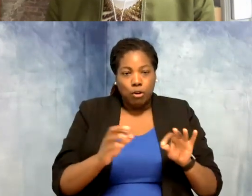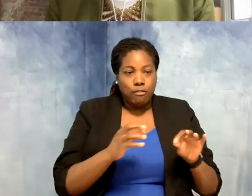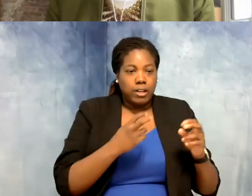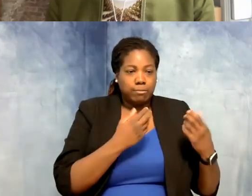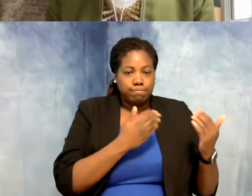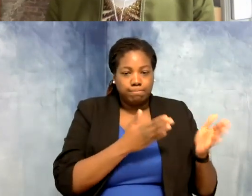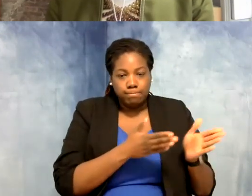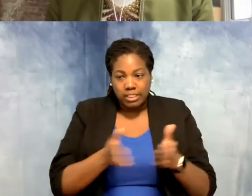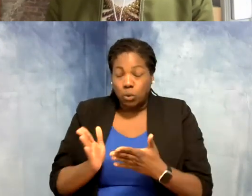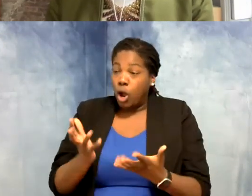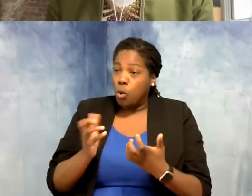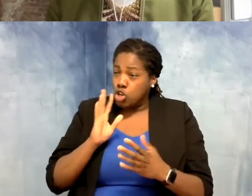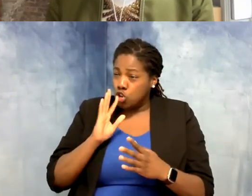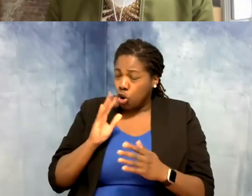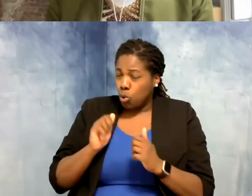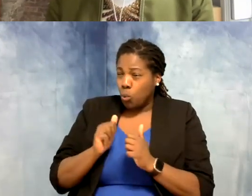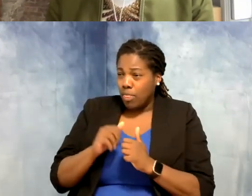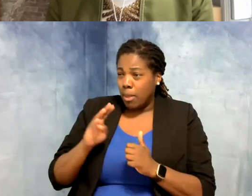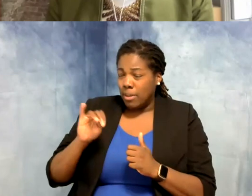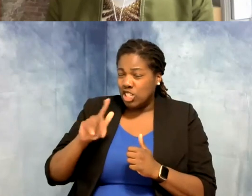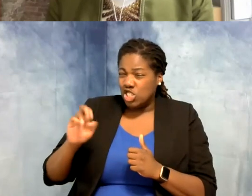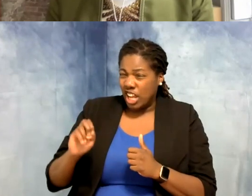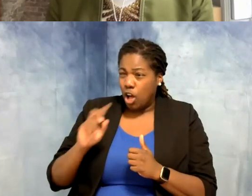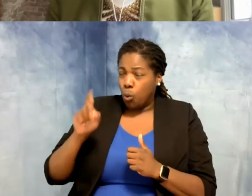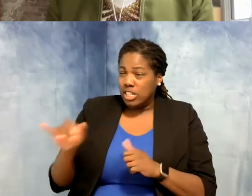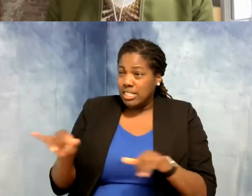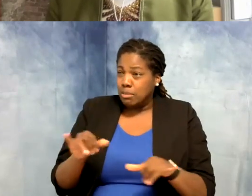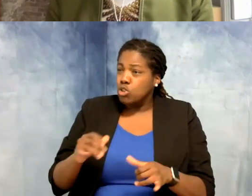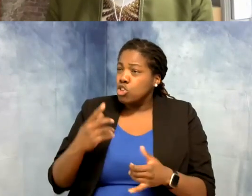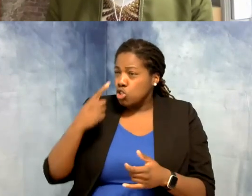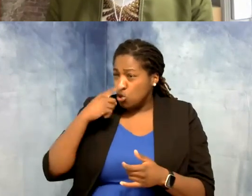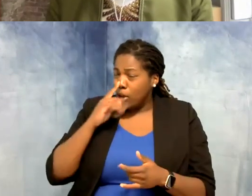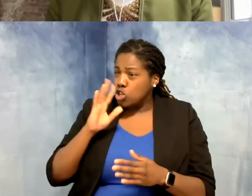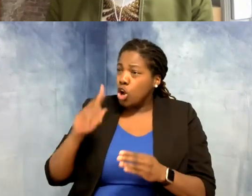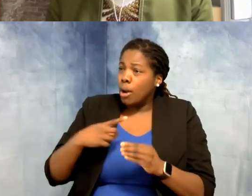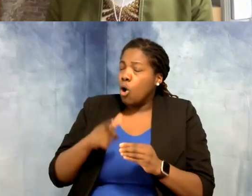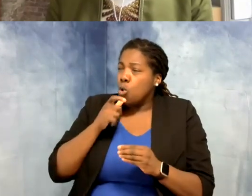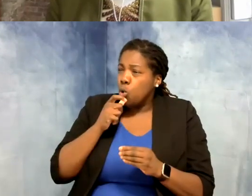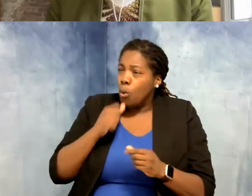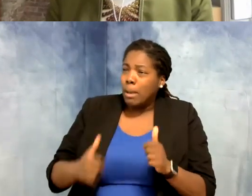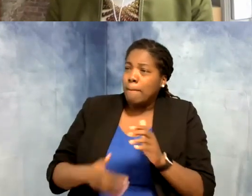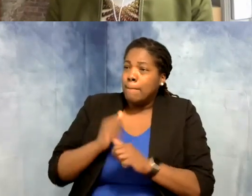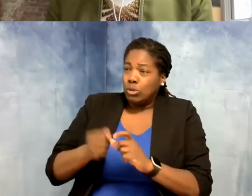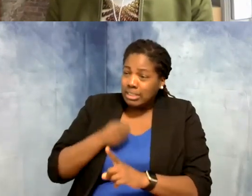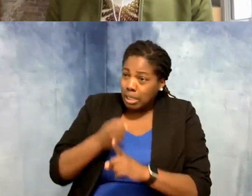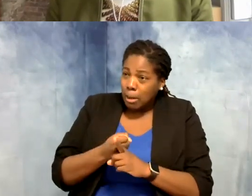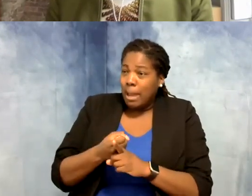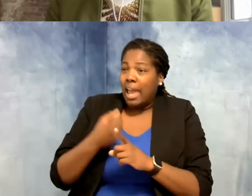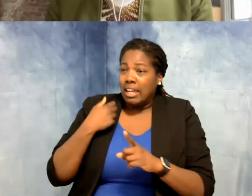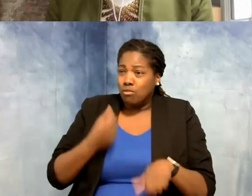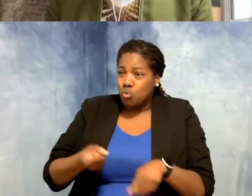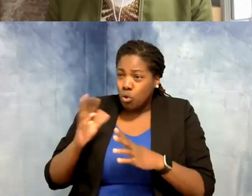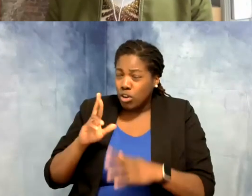turn to Michele. I have a similar question for you. Can you talk to us a bit about who would be most impacted by the overturning of